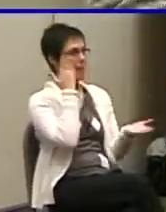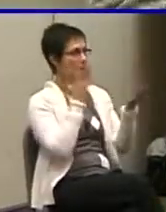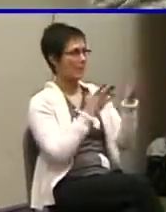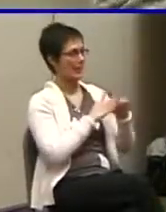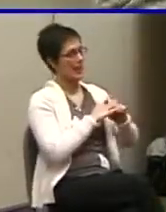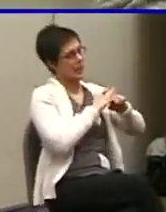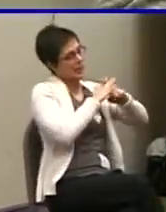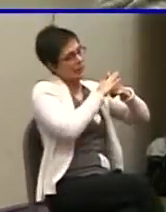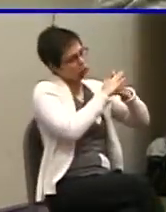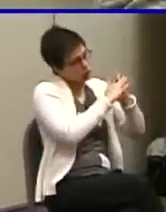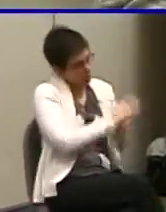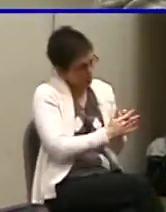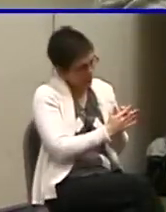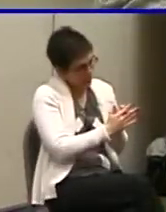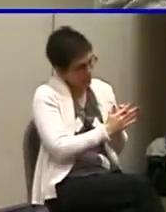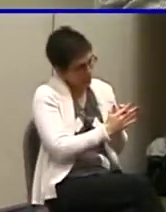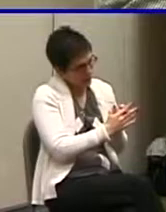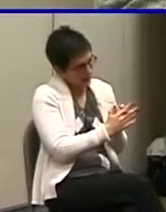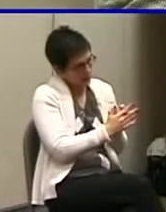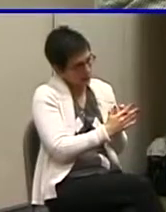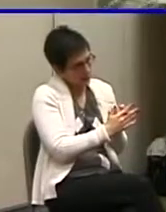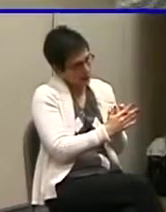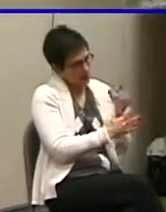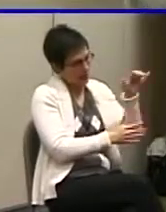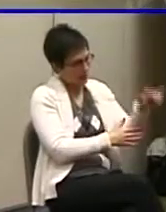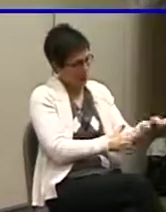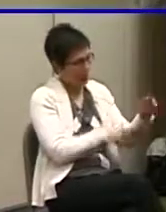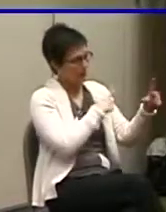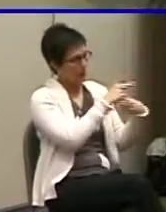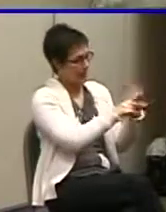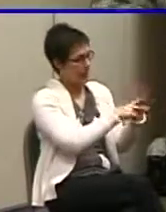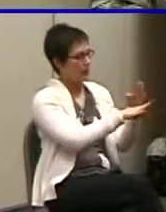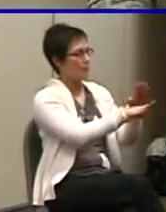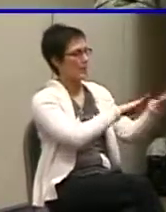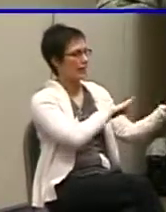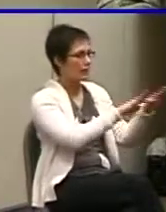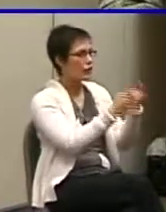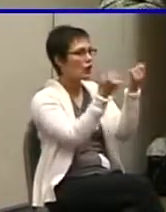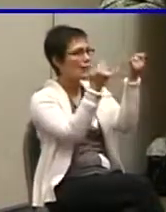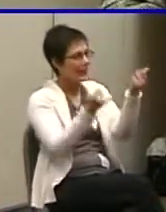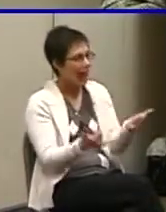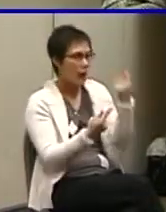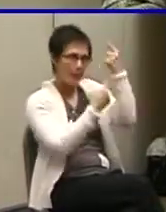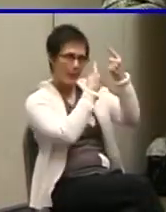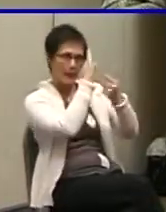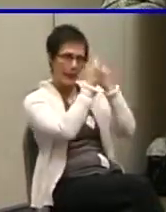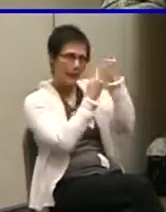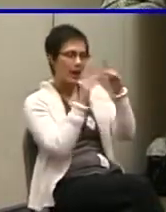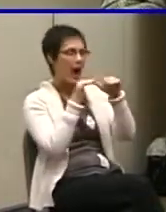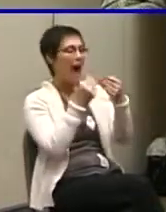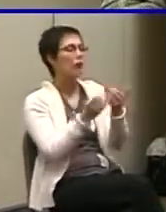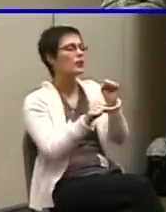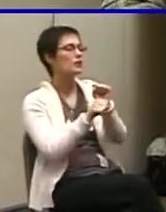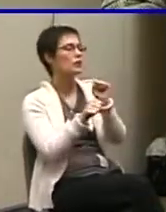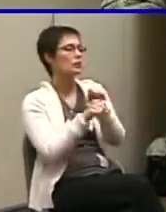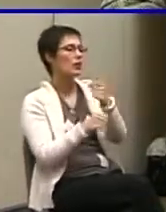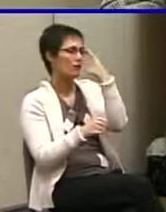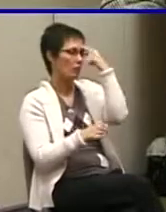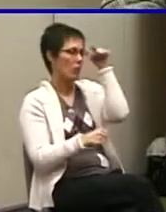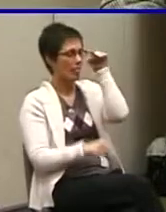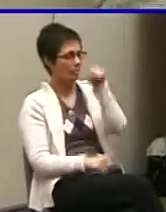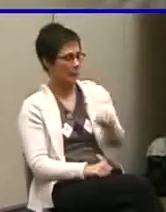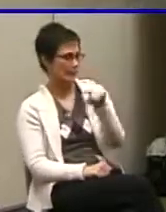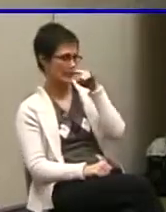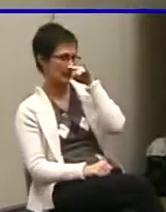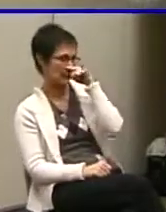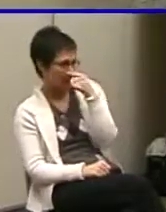initially started the SIB kind of behaviors, I'm now looking to see how does this work for this kid. Does that make sense?